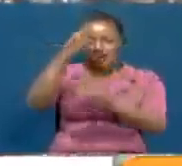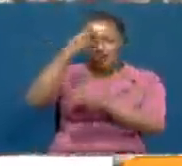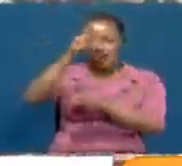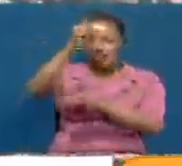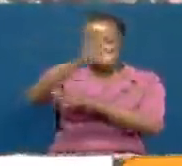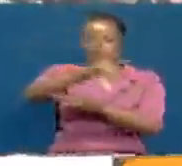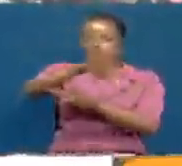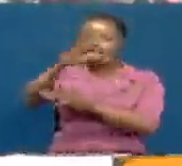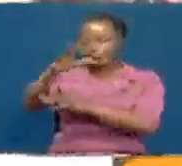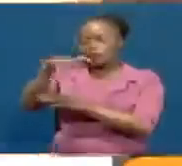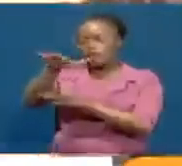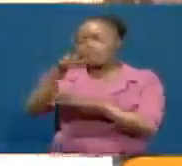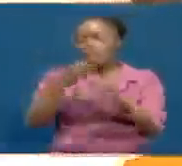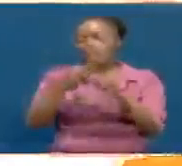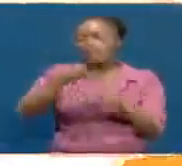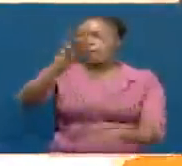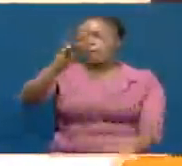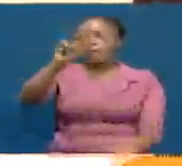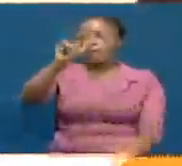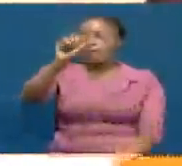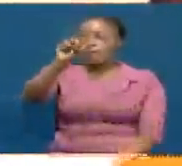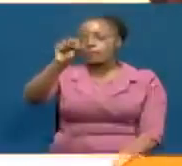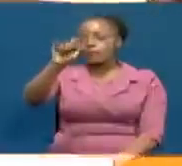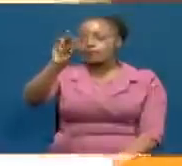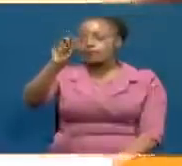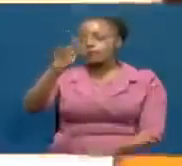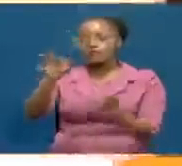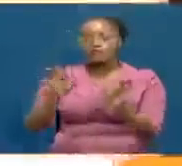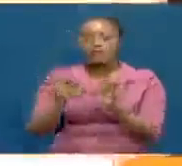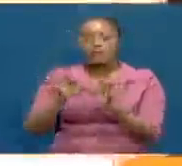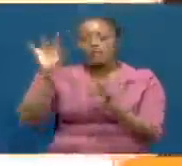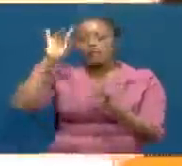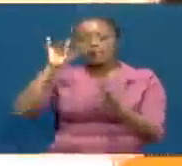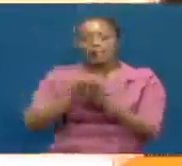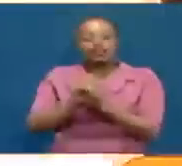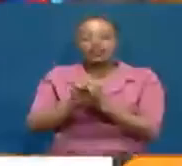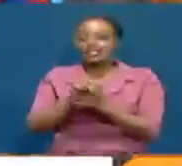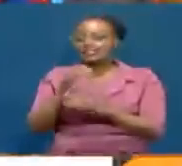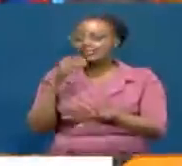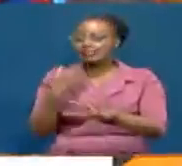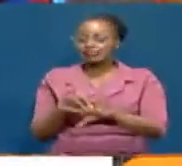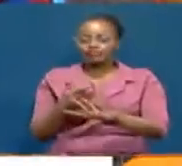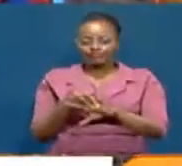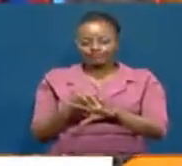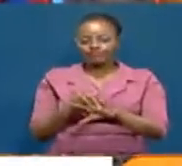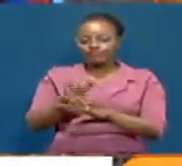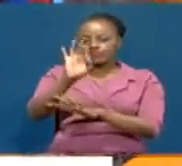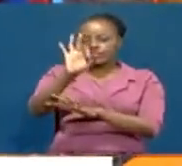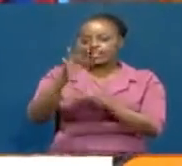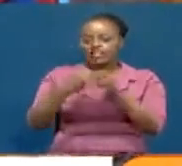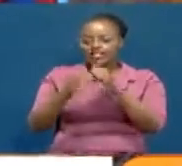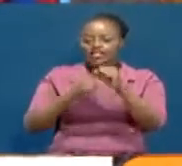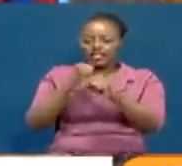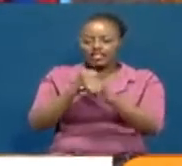County, grief engulfed his family that is yet to come to terms with his sudden demise. The 38-year-old